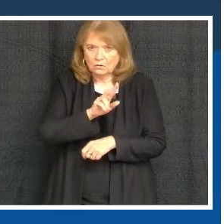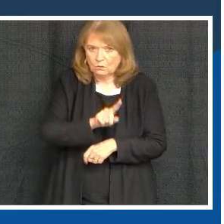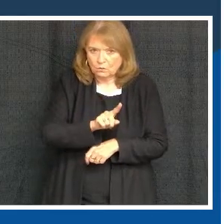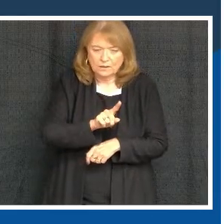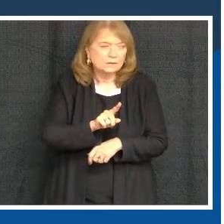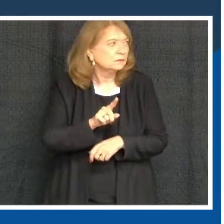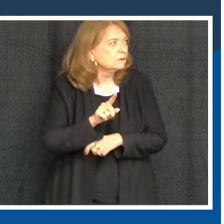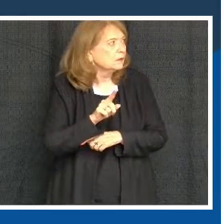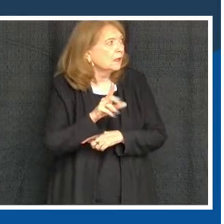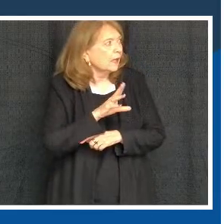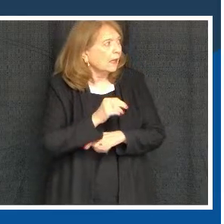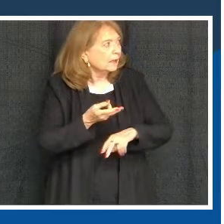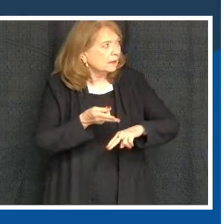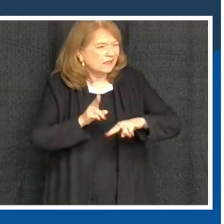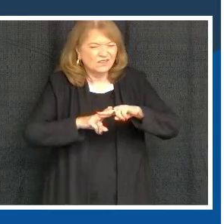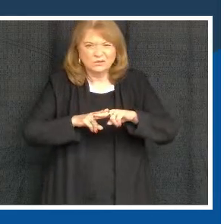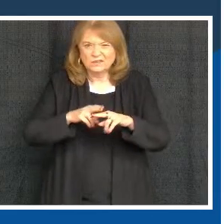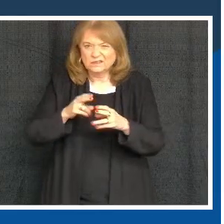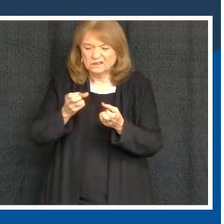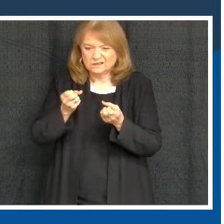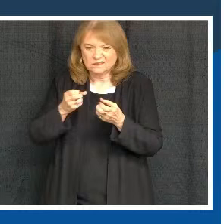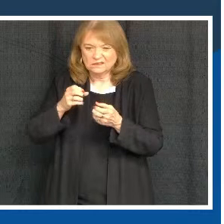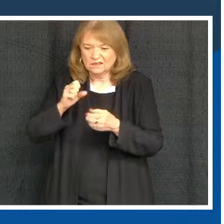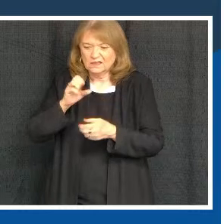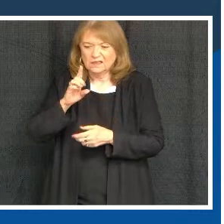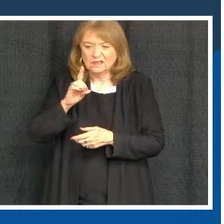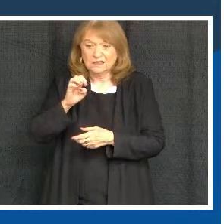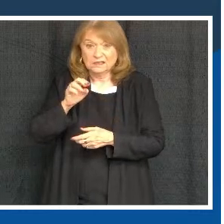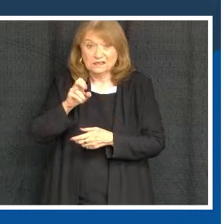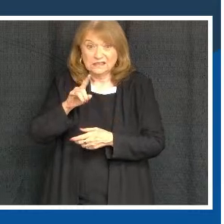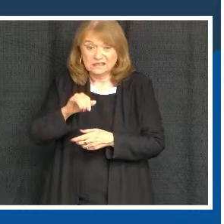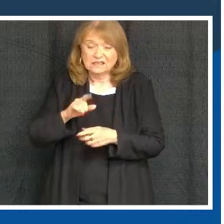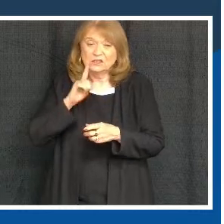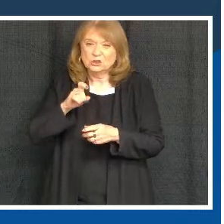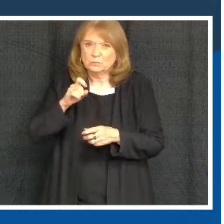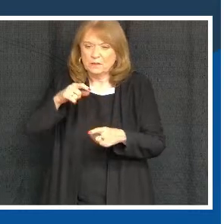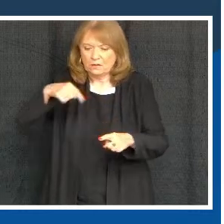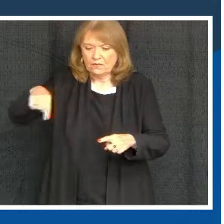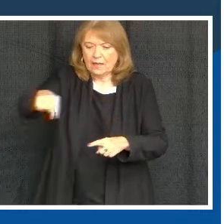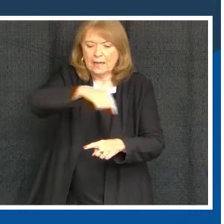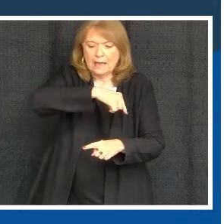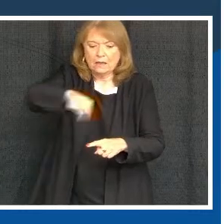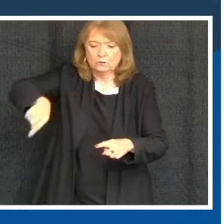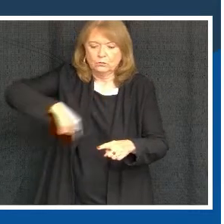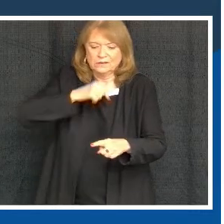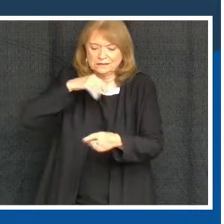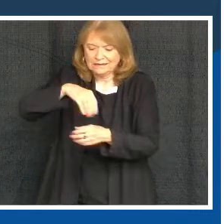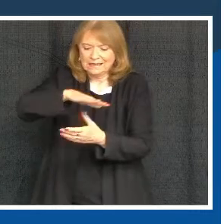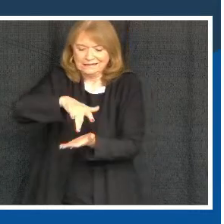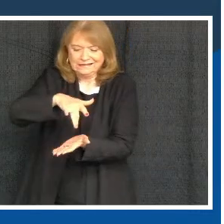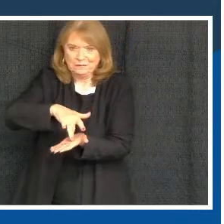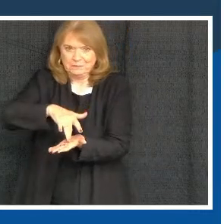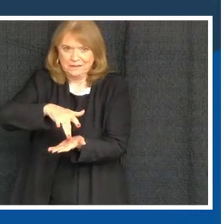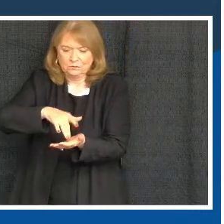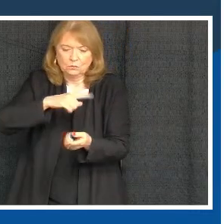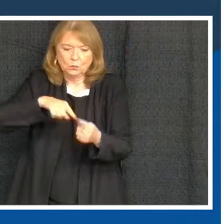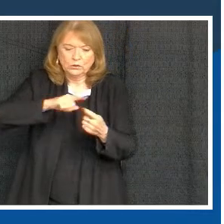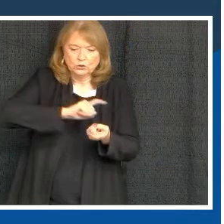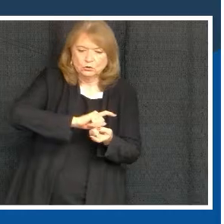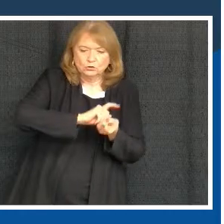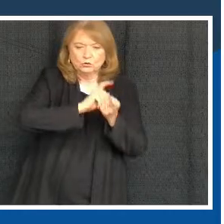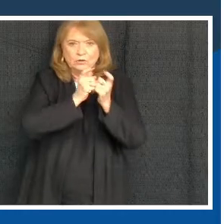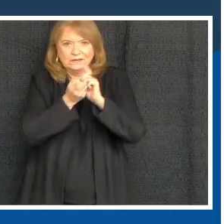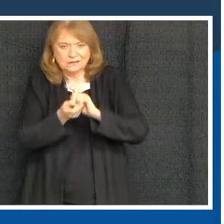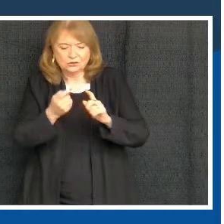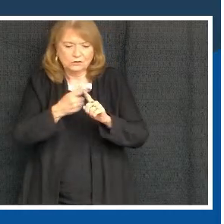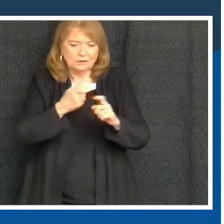subdivision. Increases in residential density are most appropriate along the outer edges of existing neighborhoods and as a transition or buffer